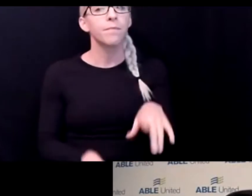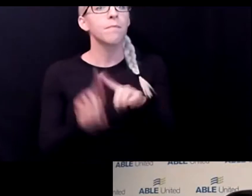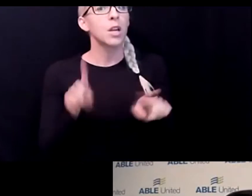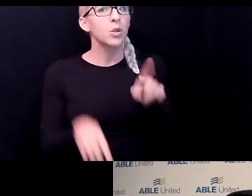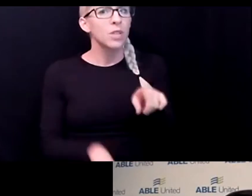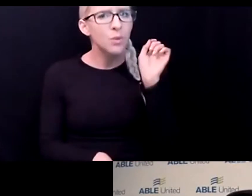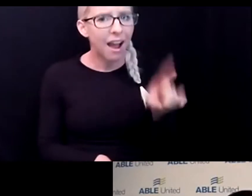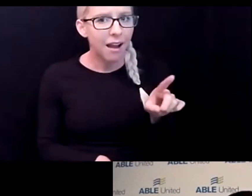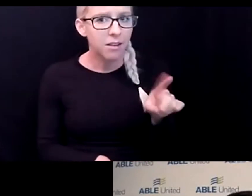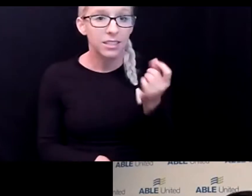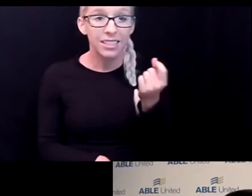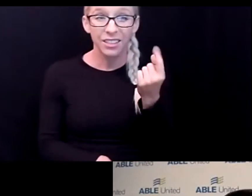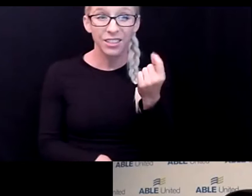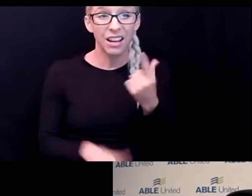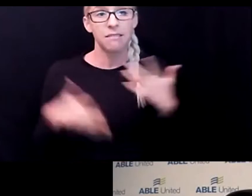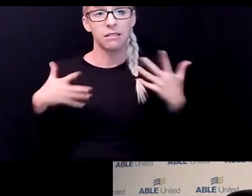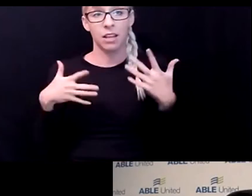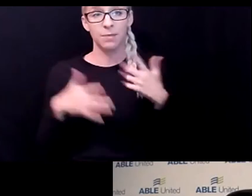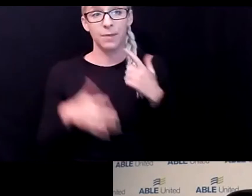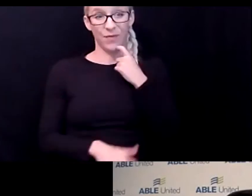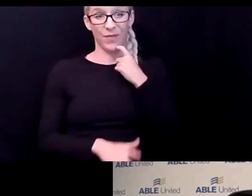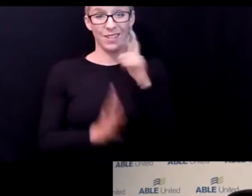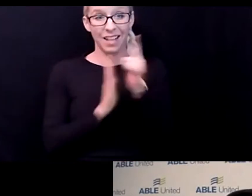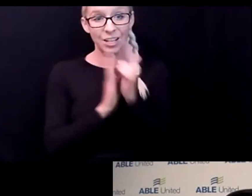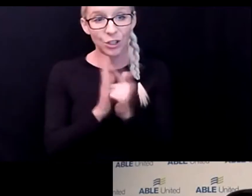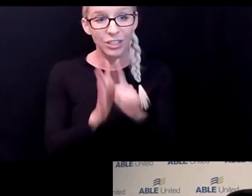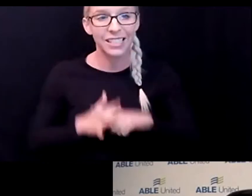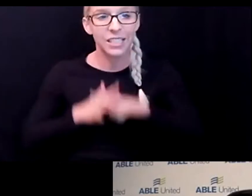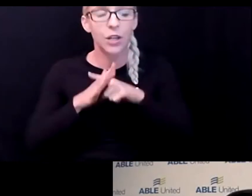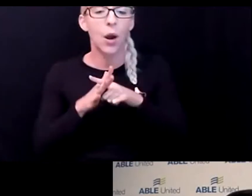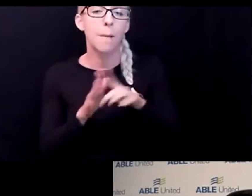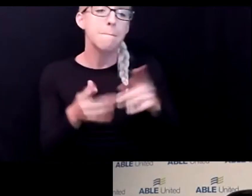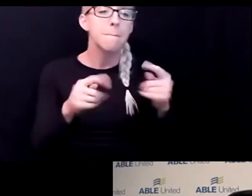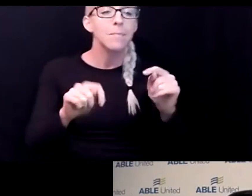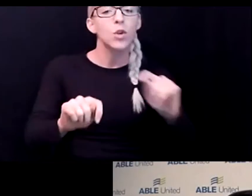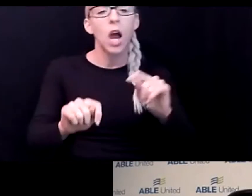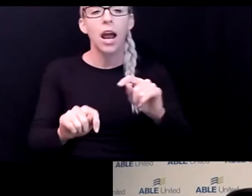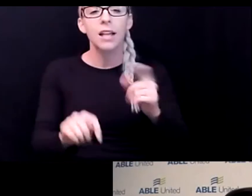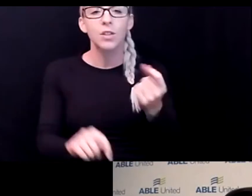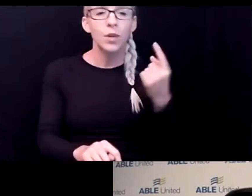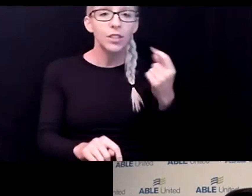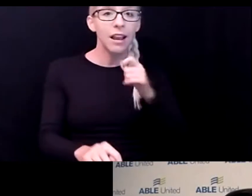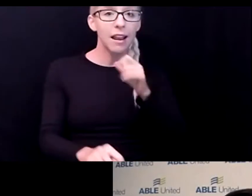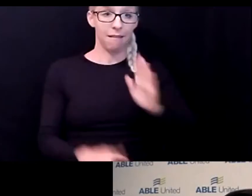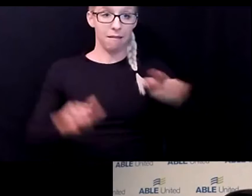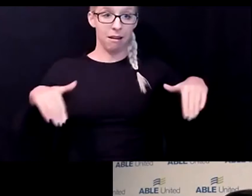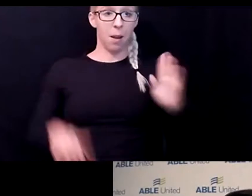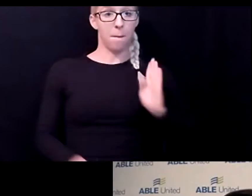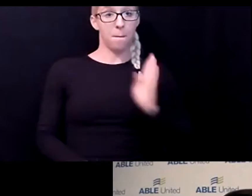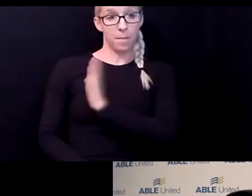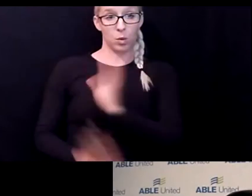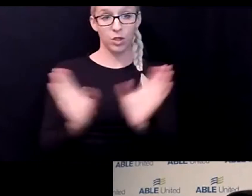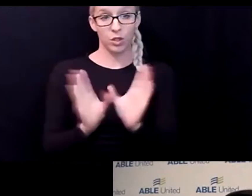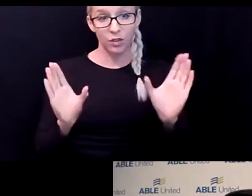that are dabbling. So, it's one of those things that, for instance, I'm not board certified, but I've been in the guardianship community for 20 some